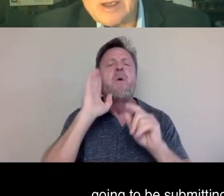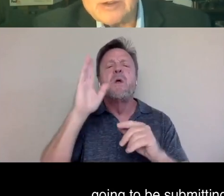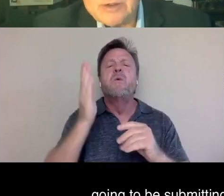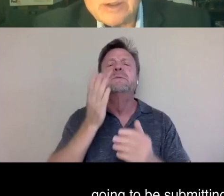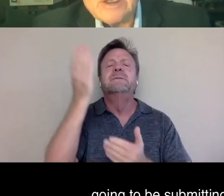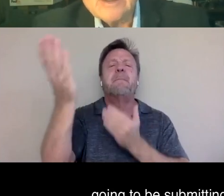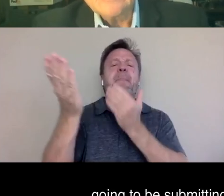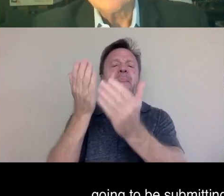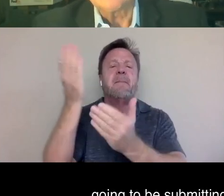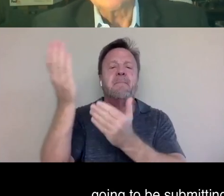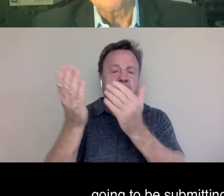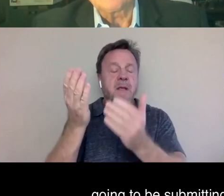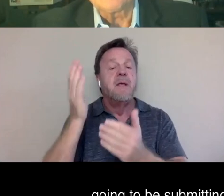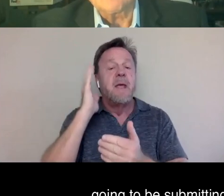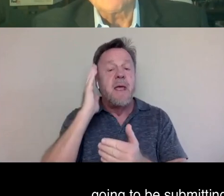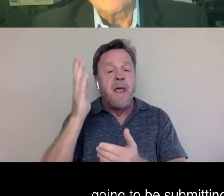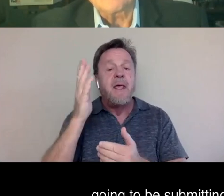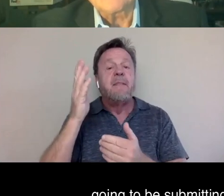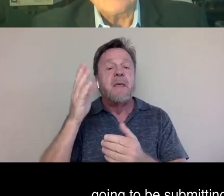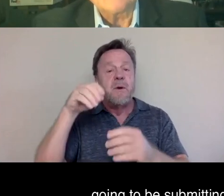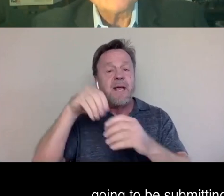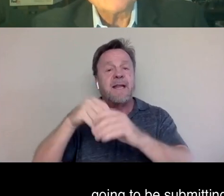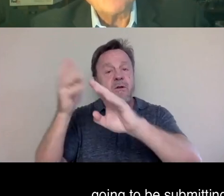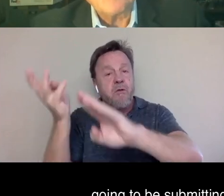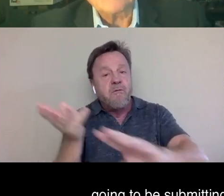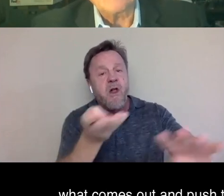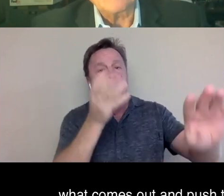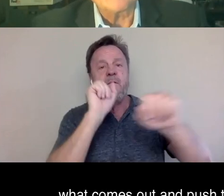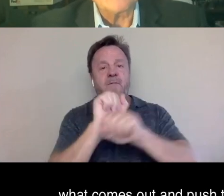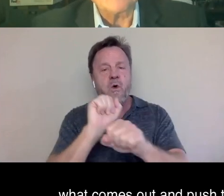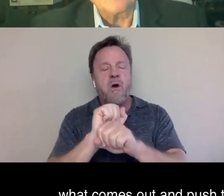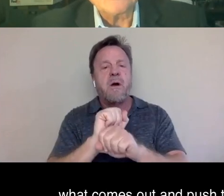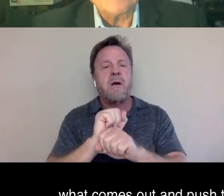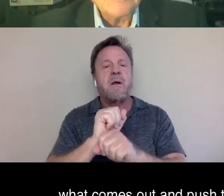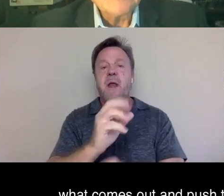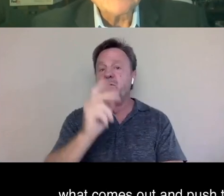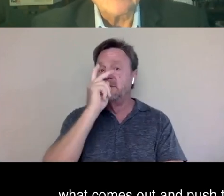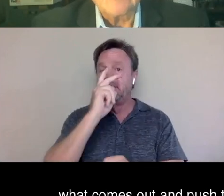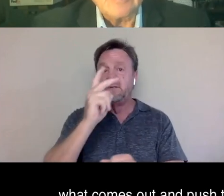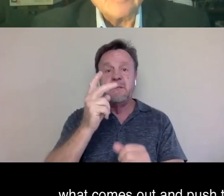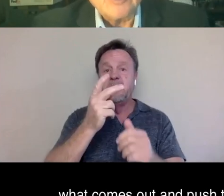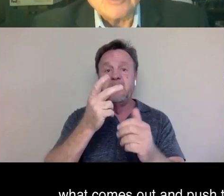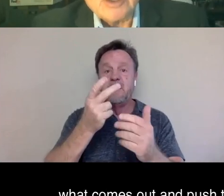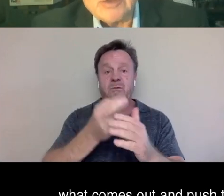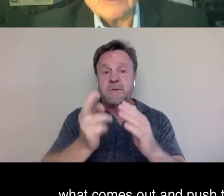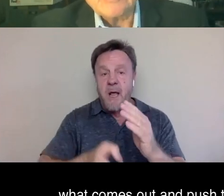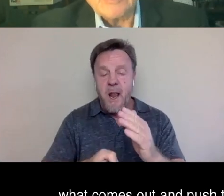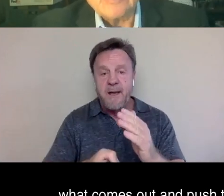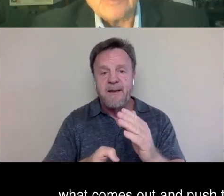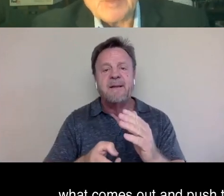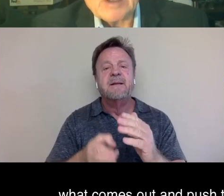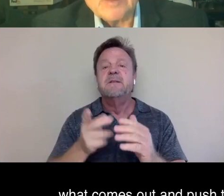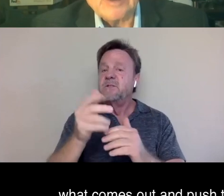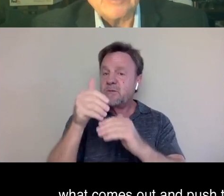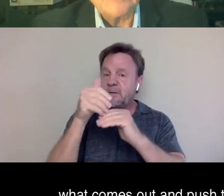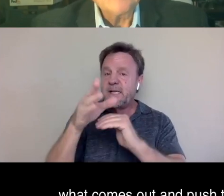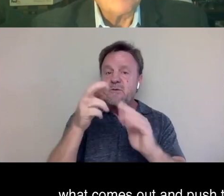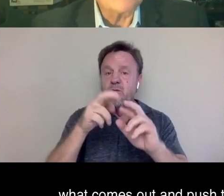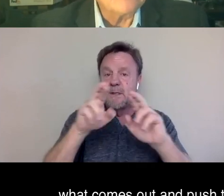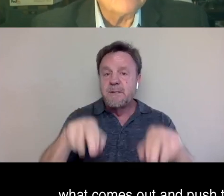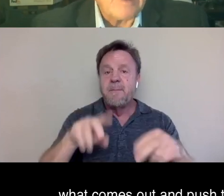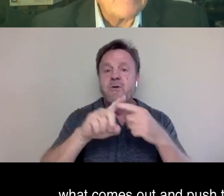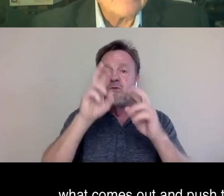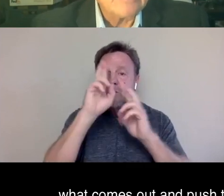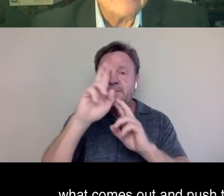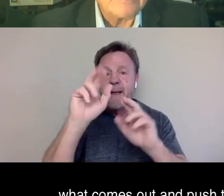get them into the flow of work and then see what comes out and push them. So you can send your resume to RespectAbility